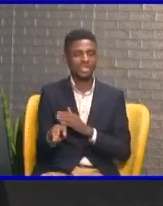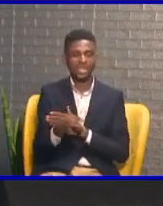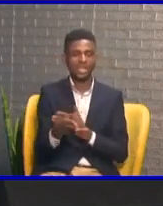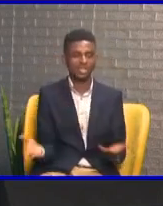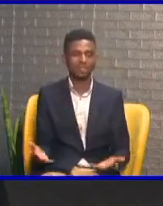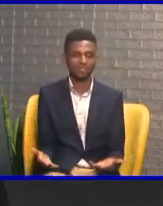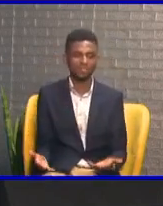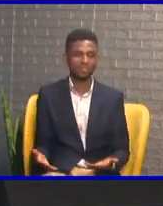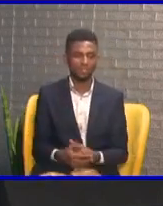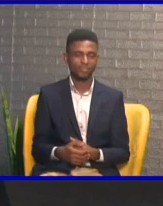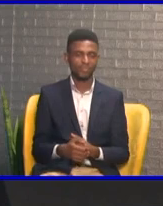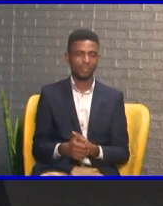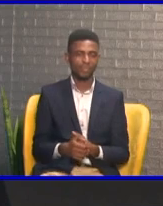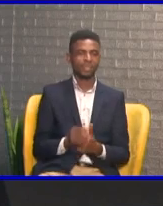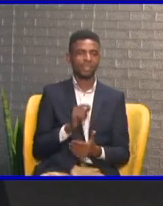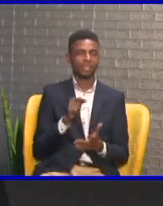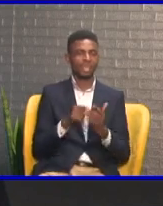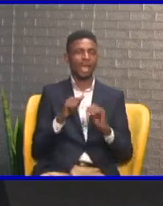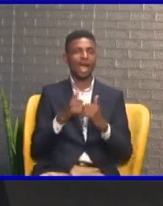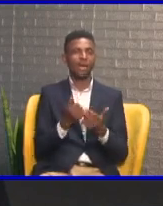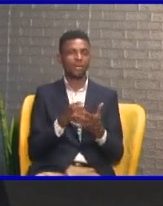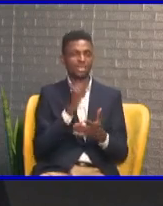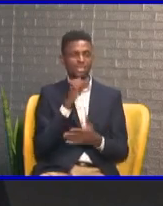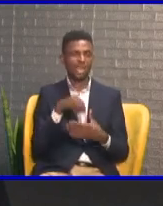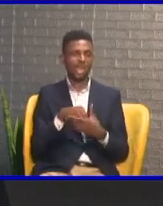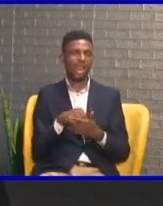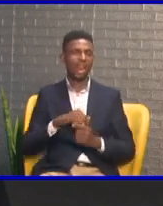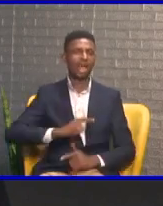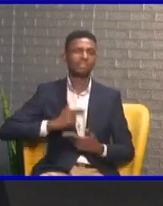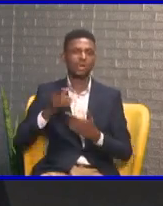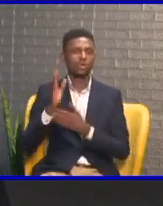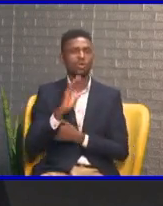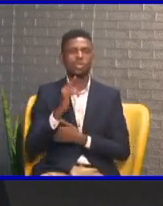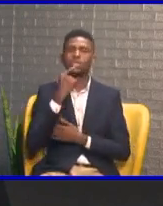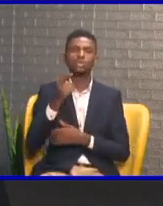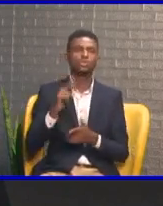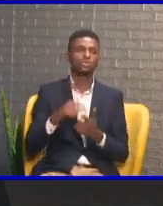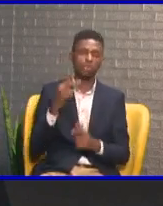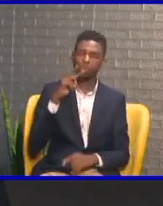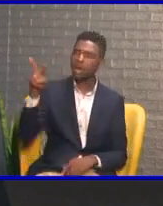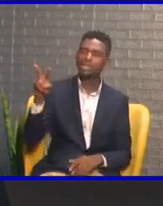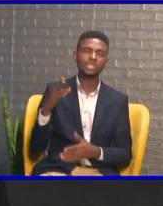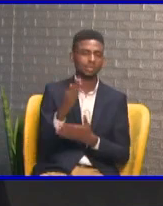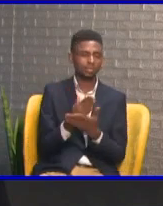Amen. This is how it is in life. God tells you to look at something, but you have